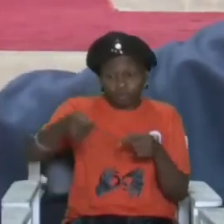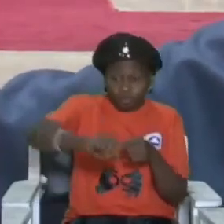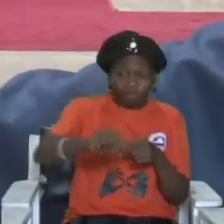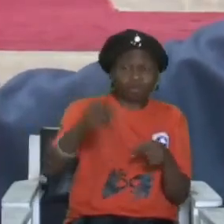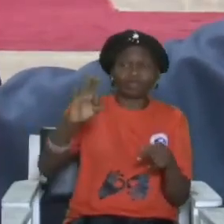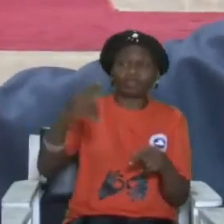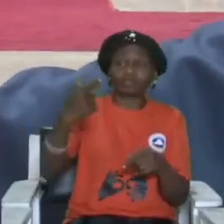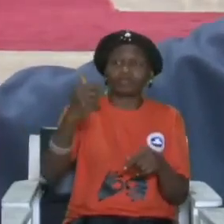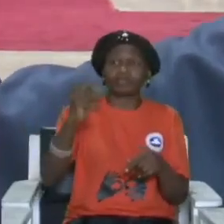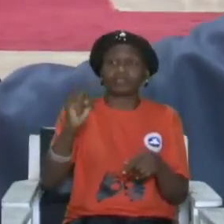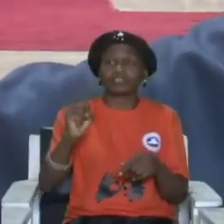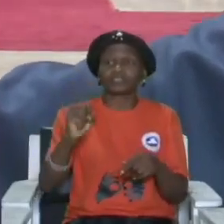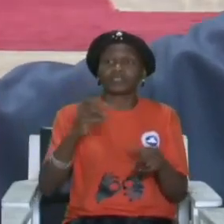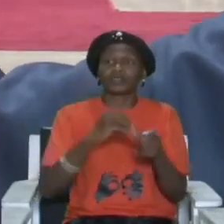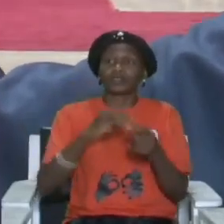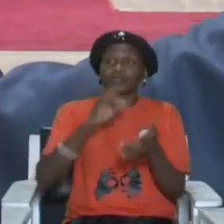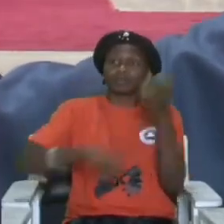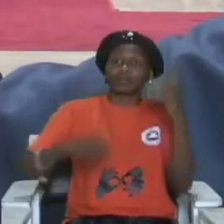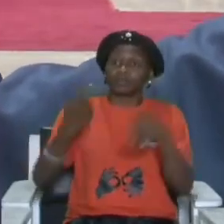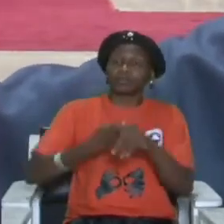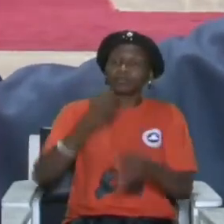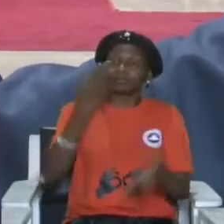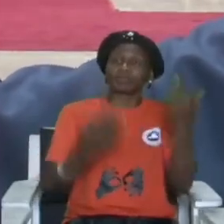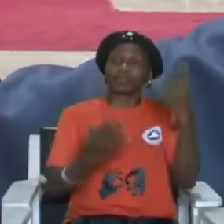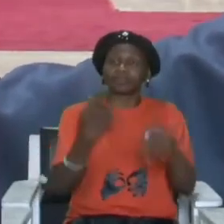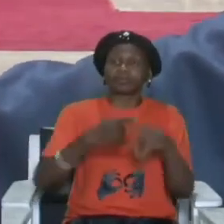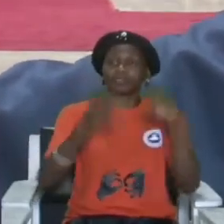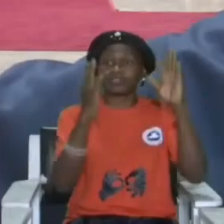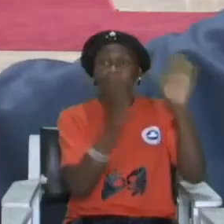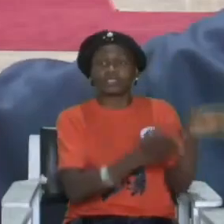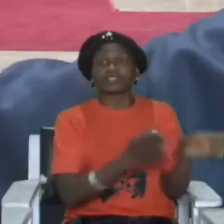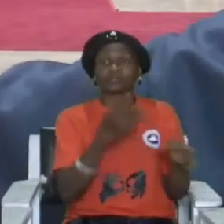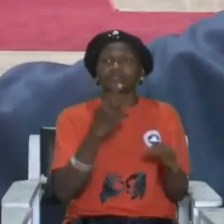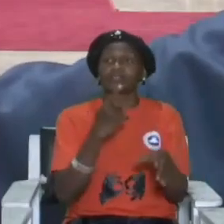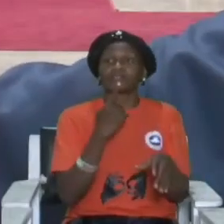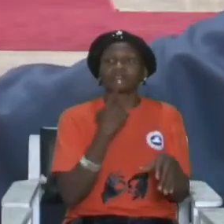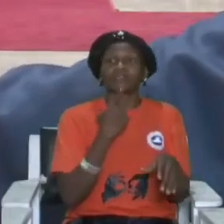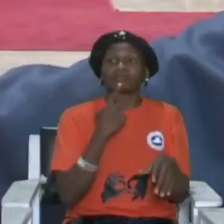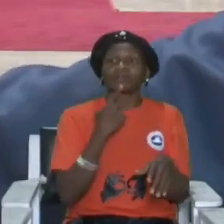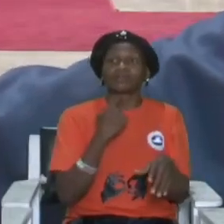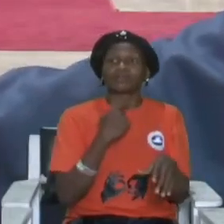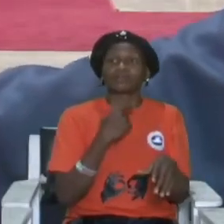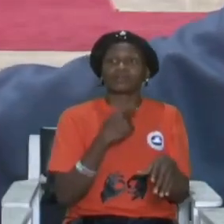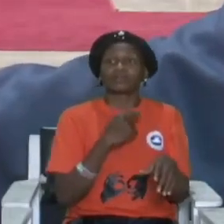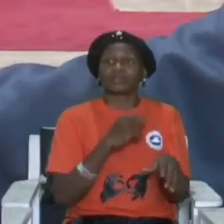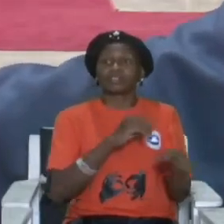or to even remove it on fire. But I left work around 5:30,